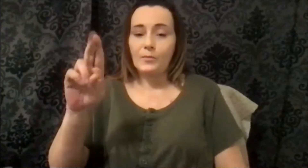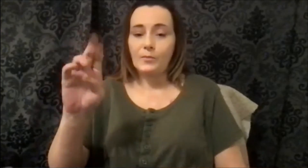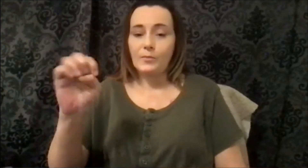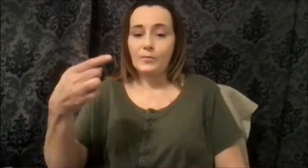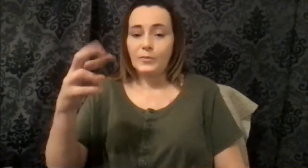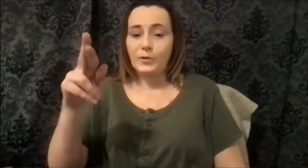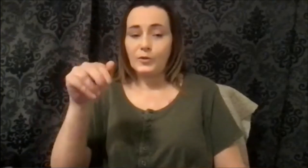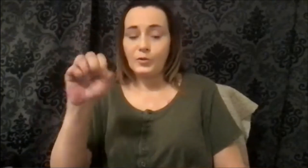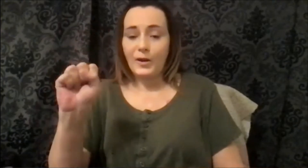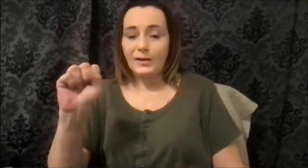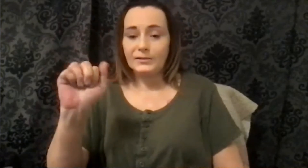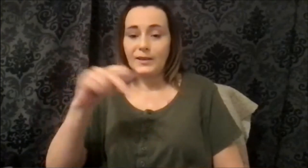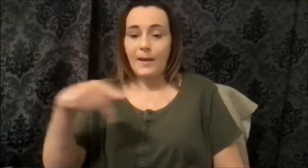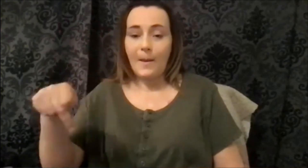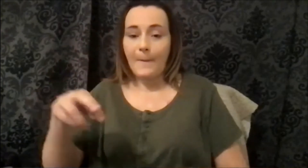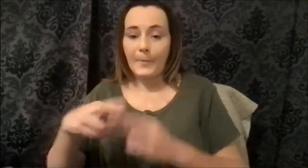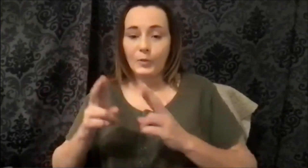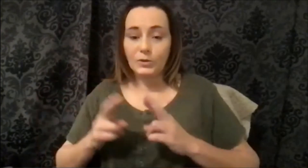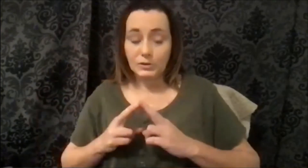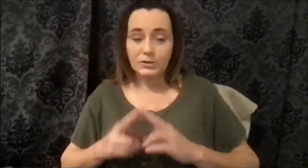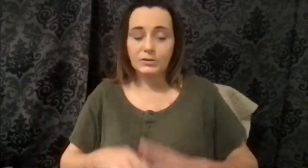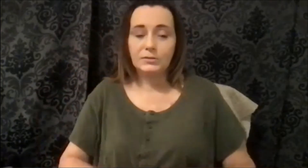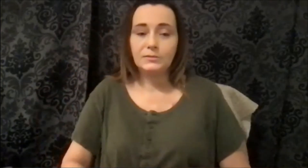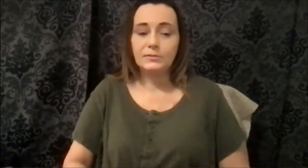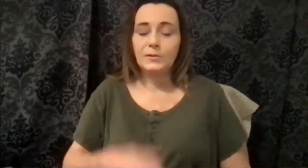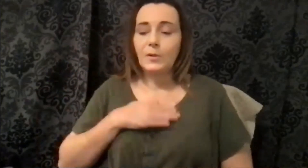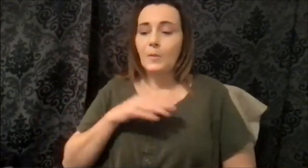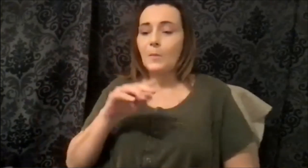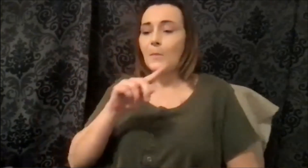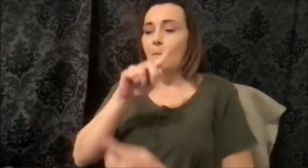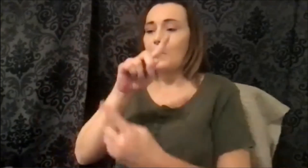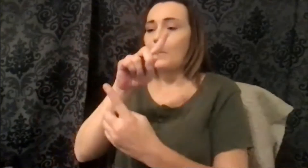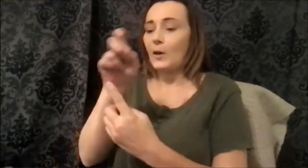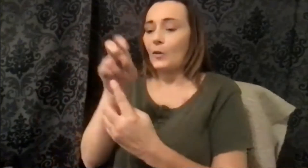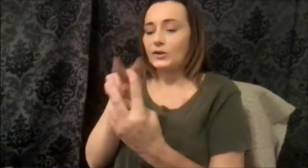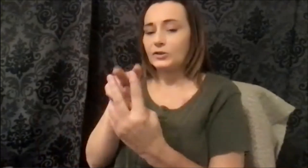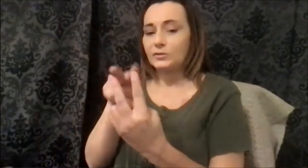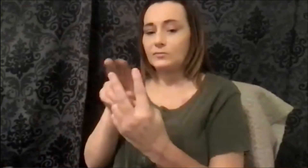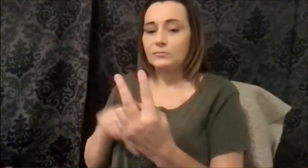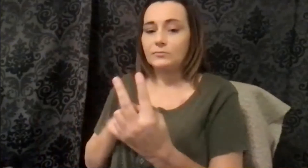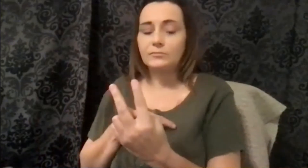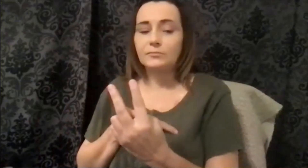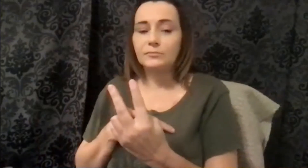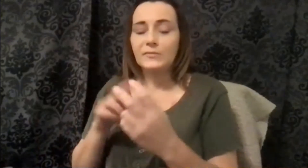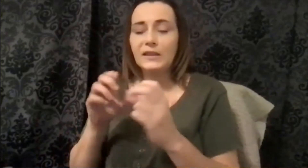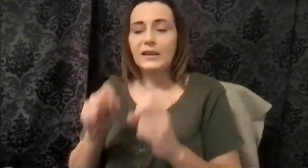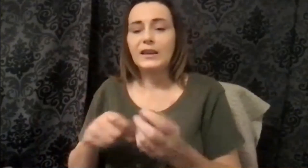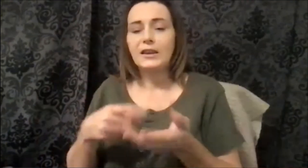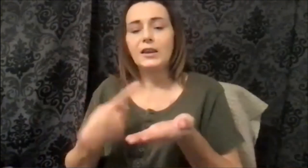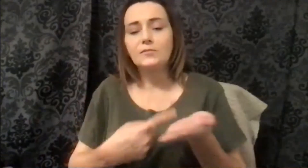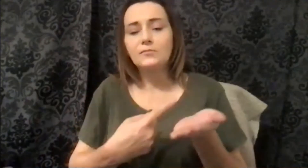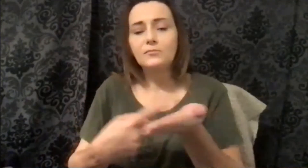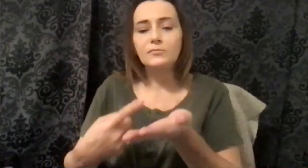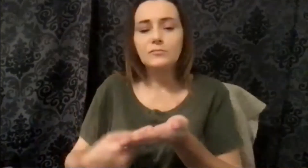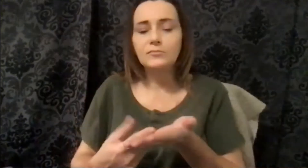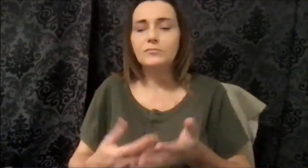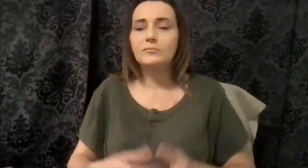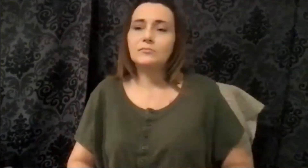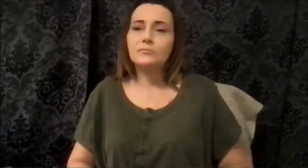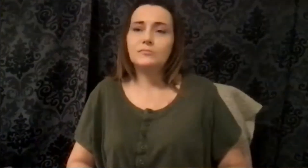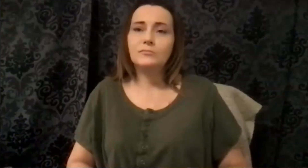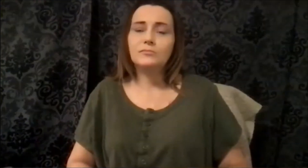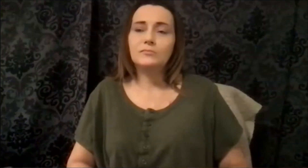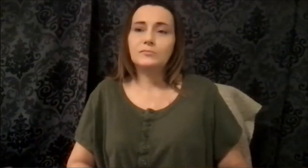My question for Joel and Irene is, can they take a second to talk about what internal